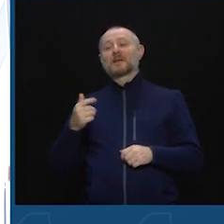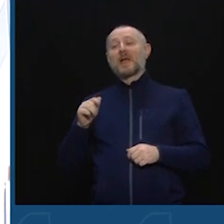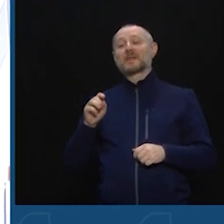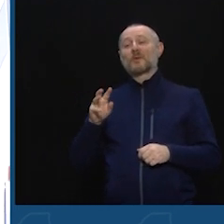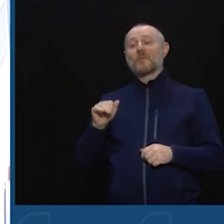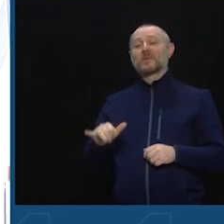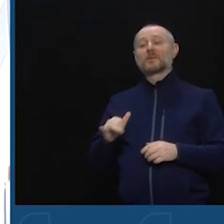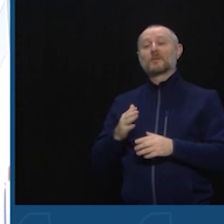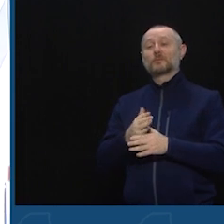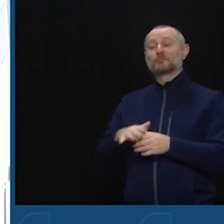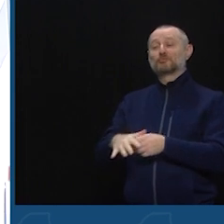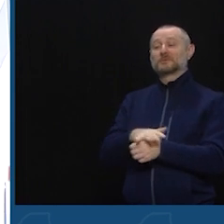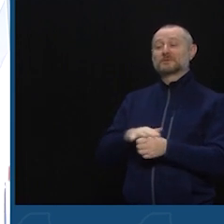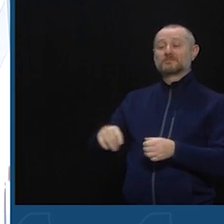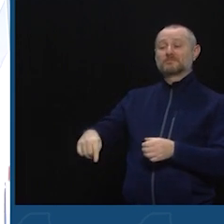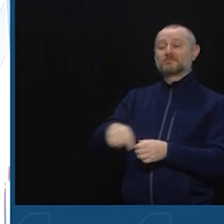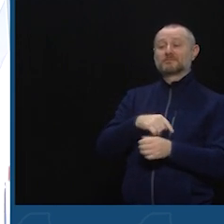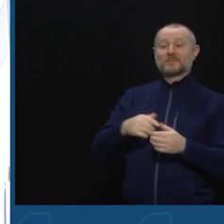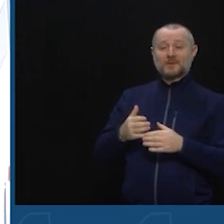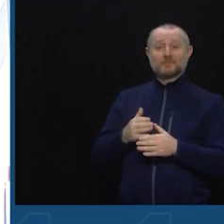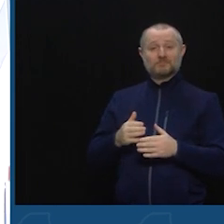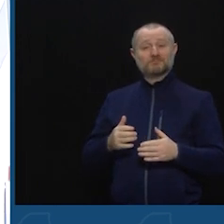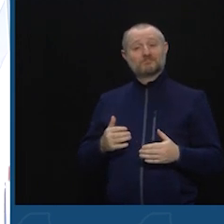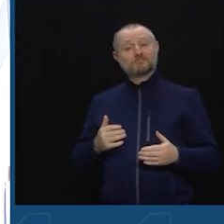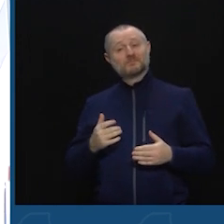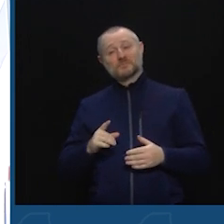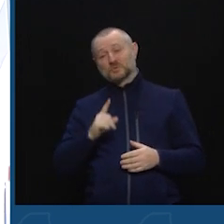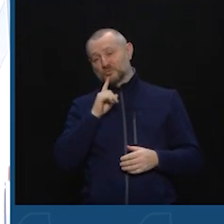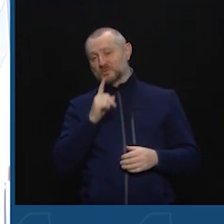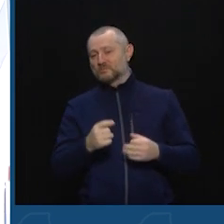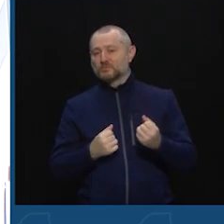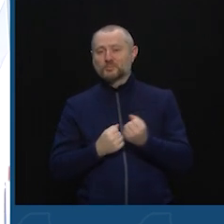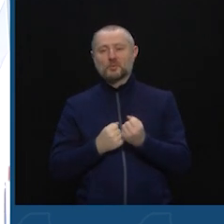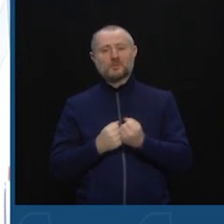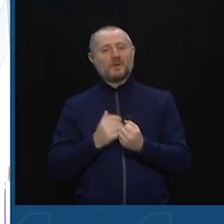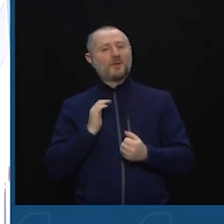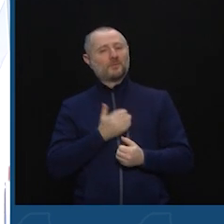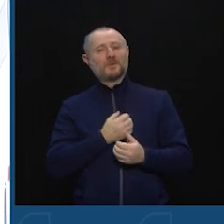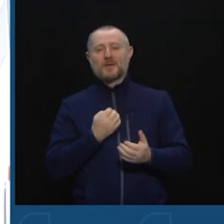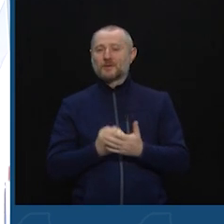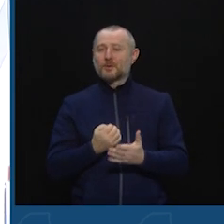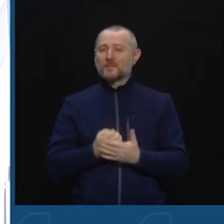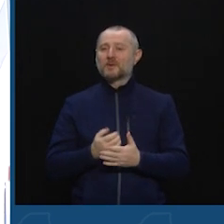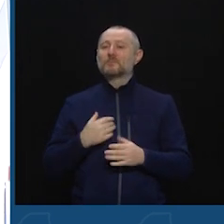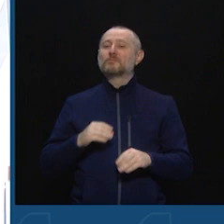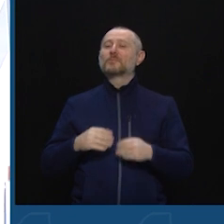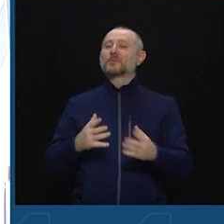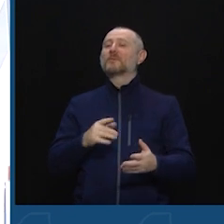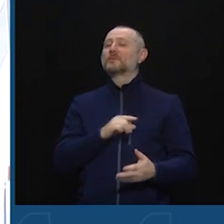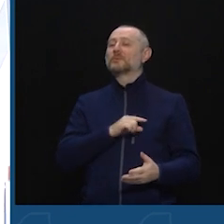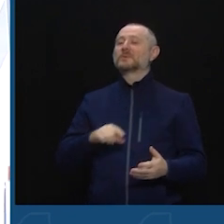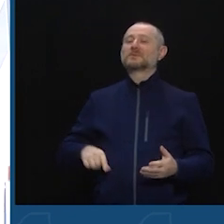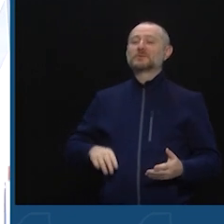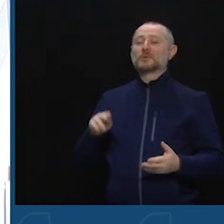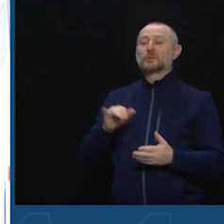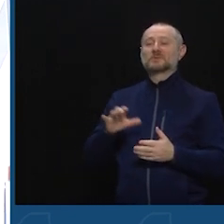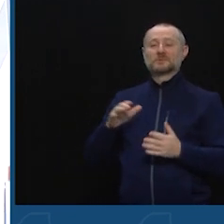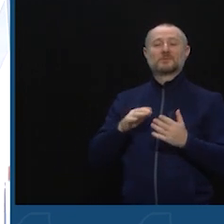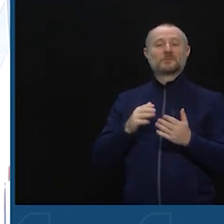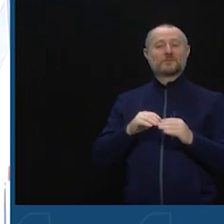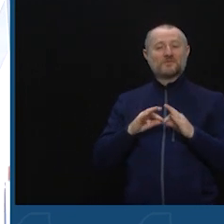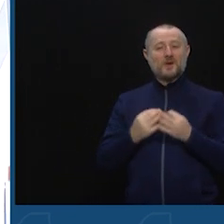and a linchpin of our economy, as we give the families of Queens and New York City the